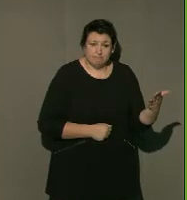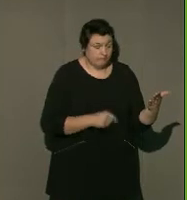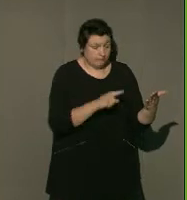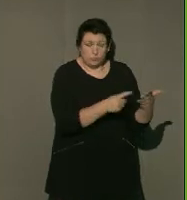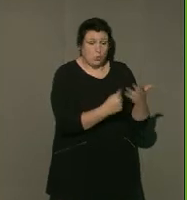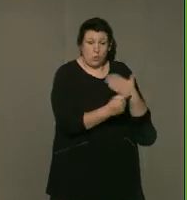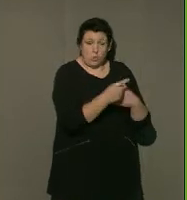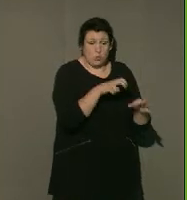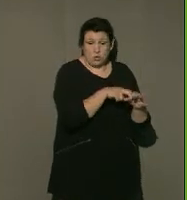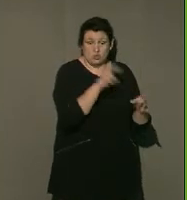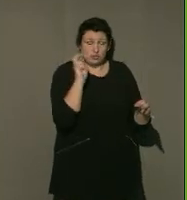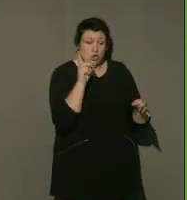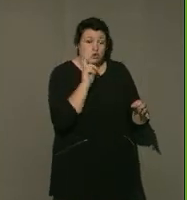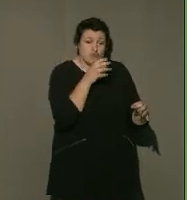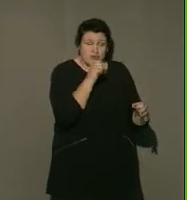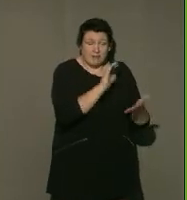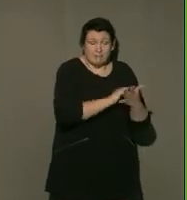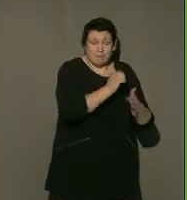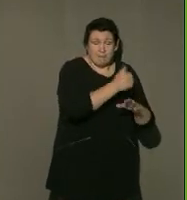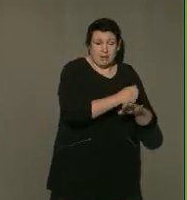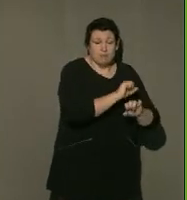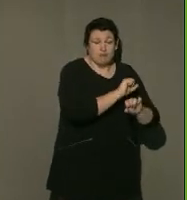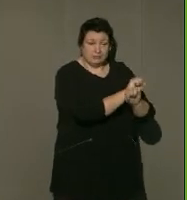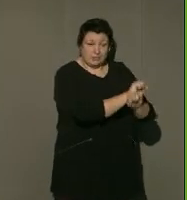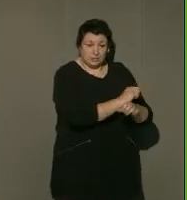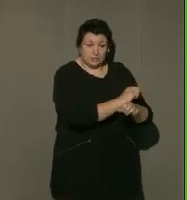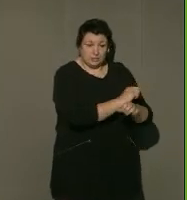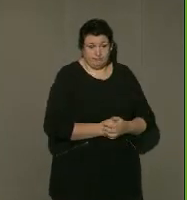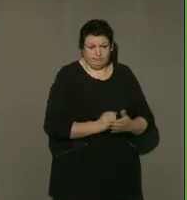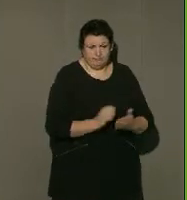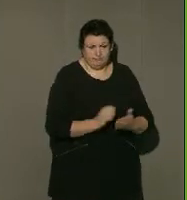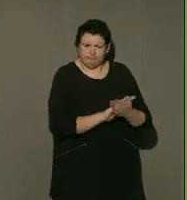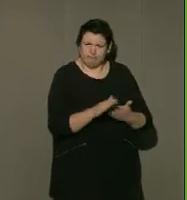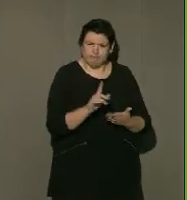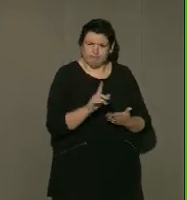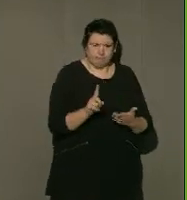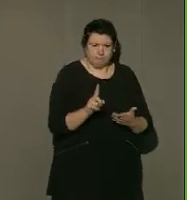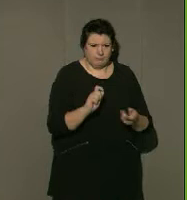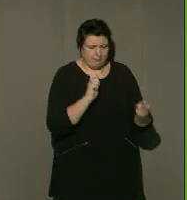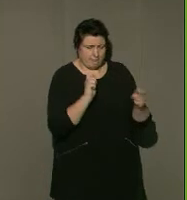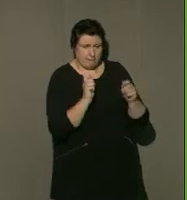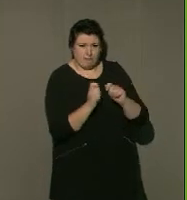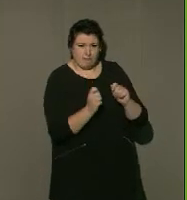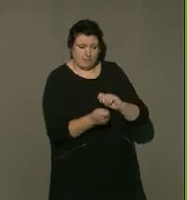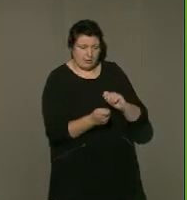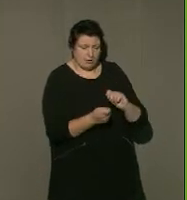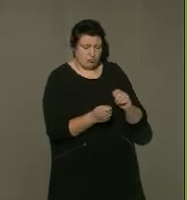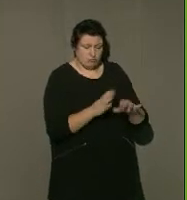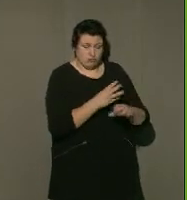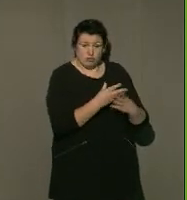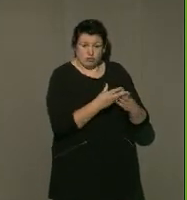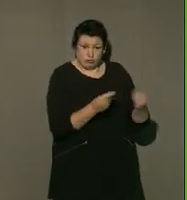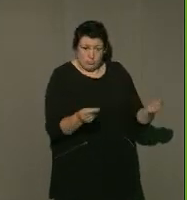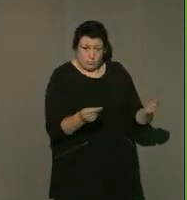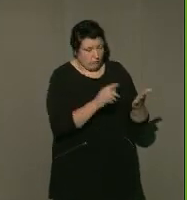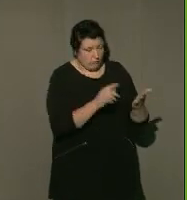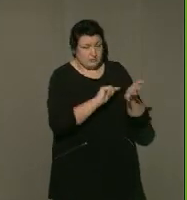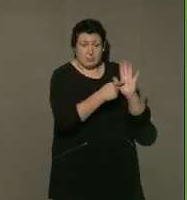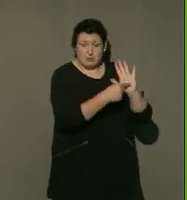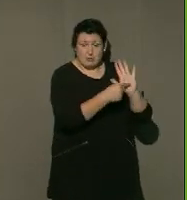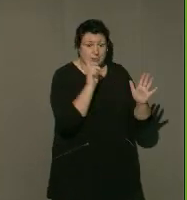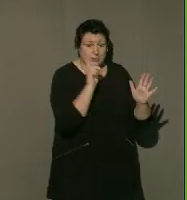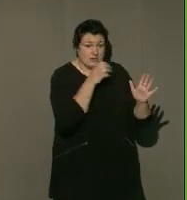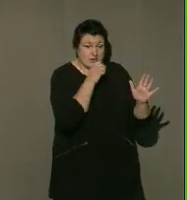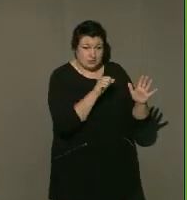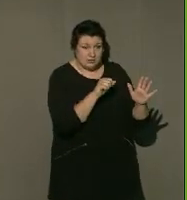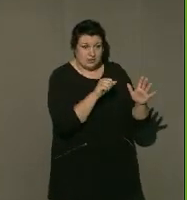removing gender-based protections. In simple terms, the amendment negates the motion about sex with a motion about